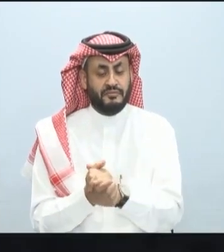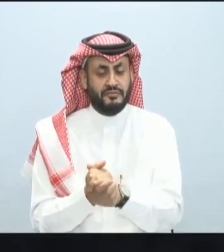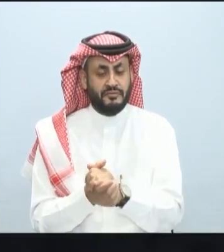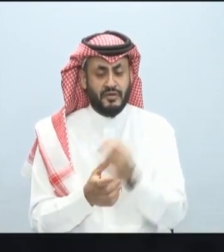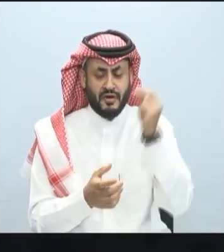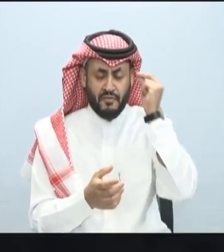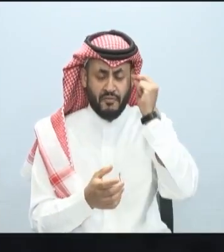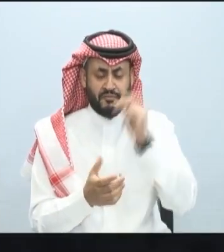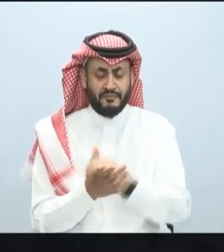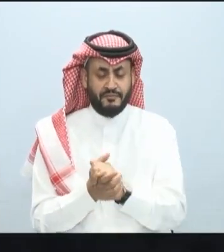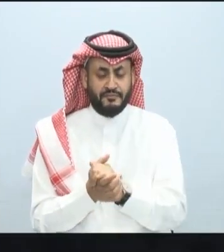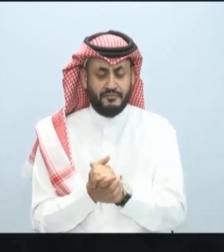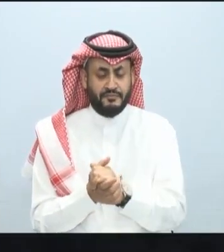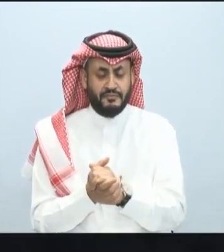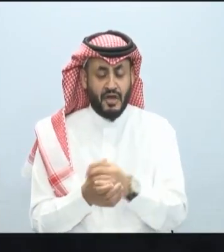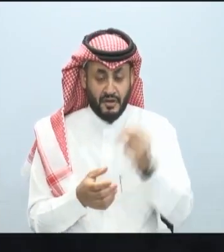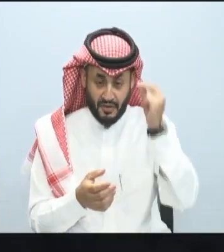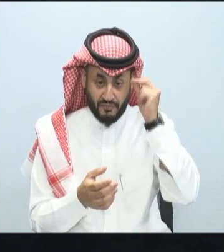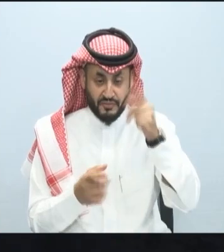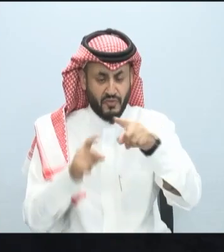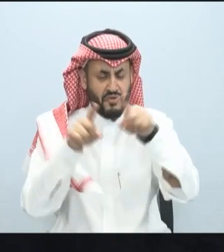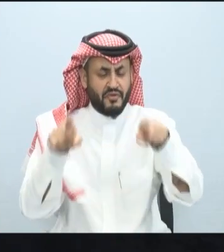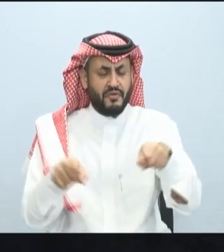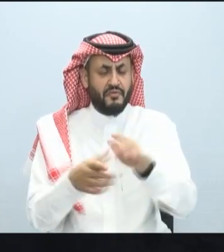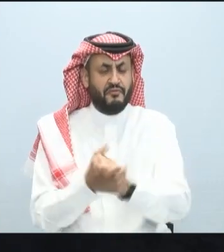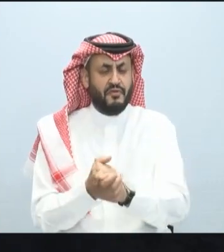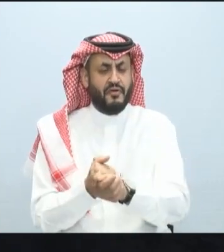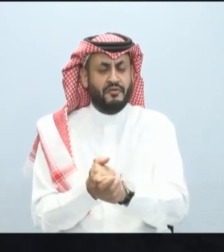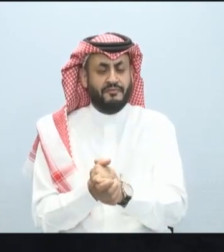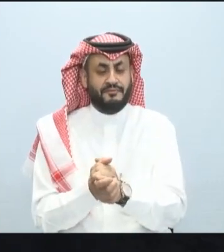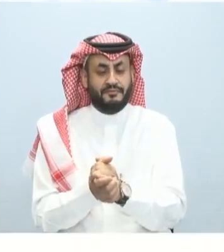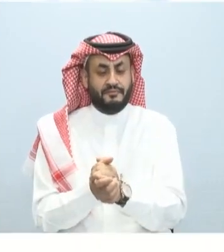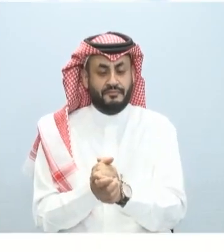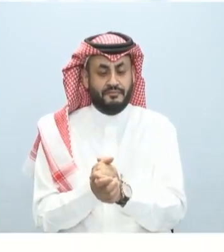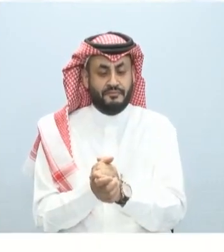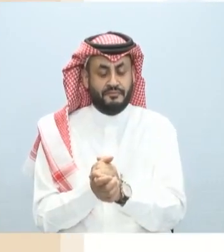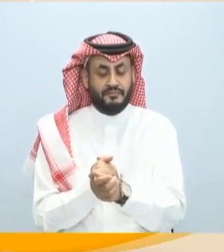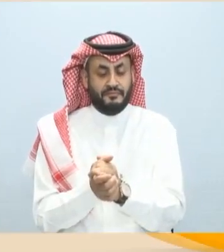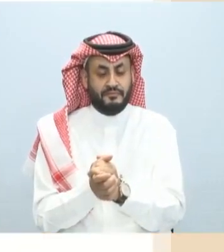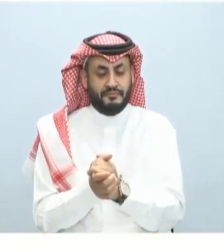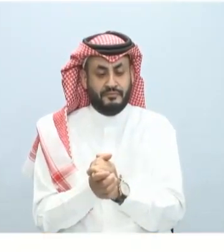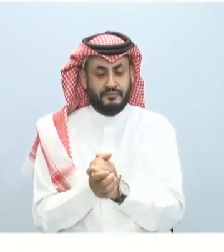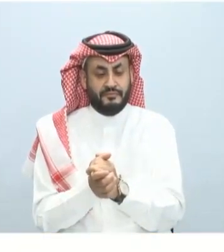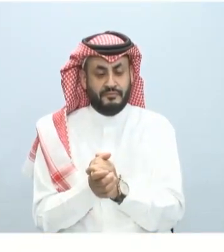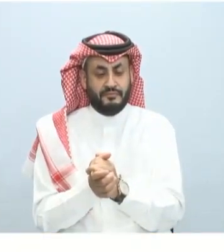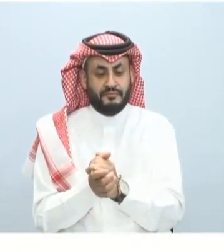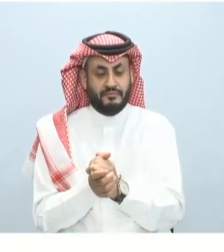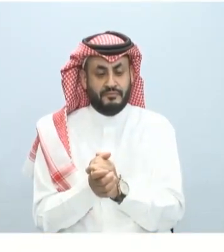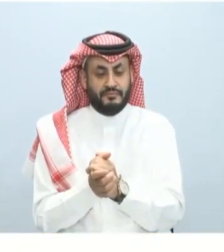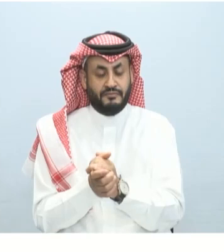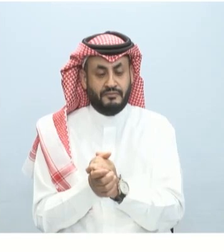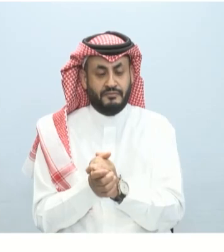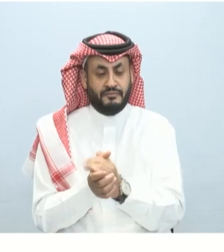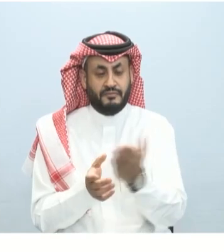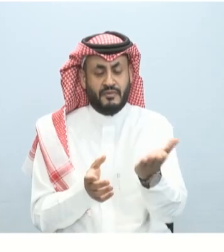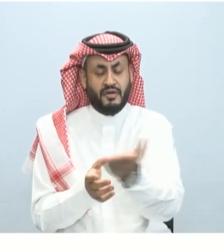mind. Now I know what is my movie. I know what is the genre of the movie. So we are going to start by writing something very simple, which